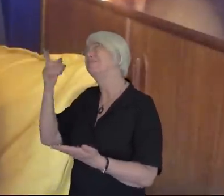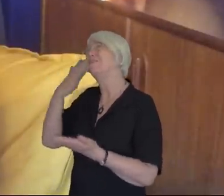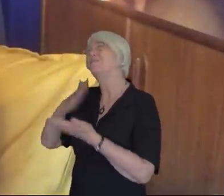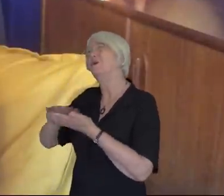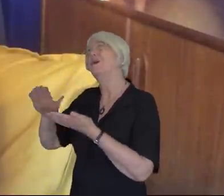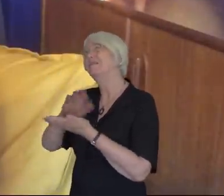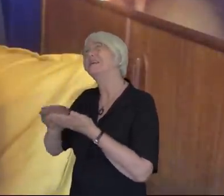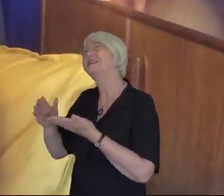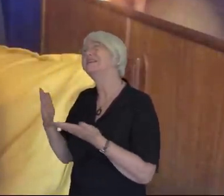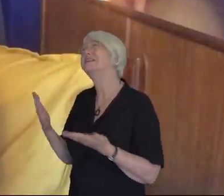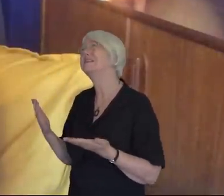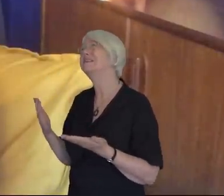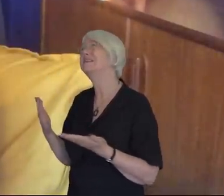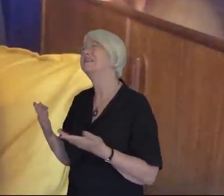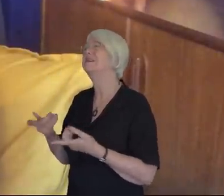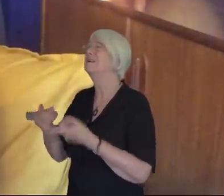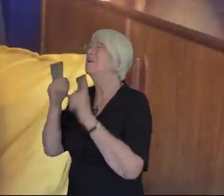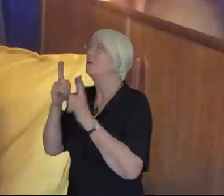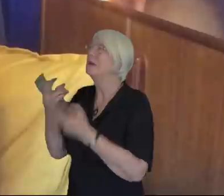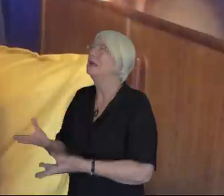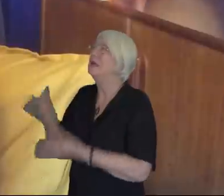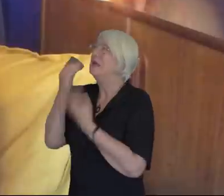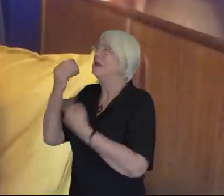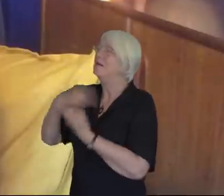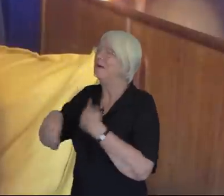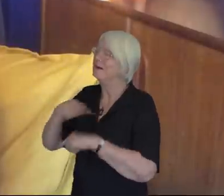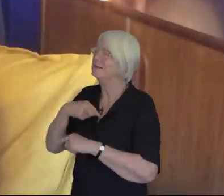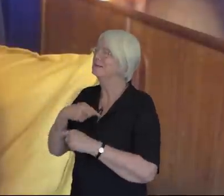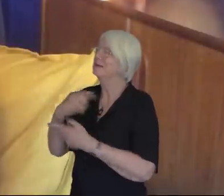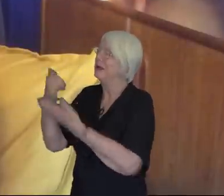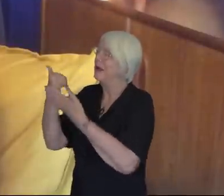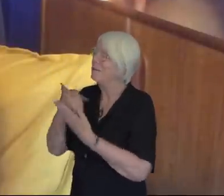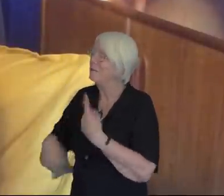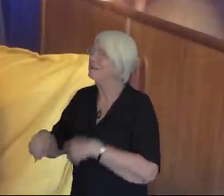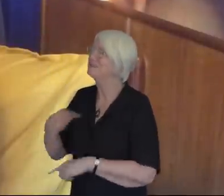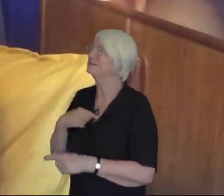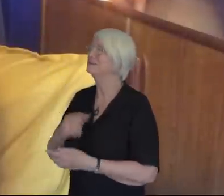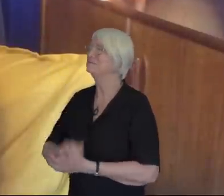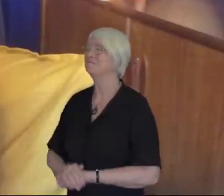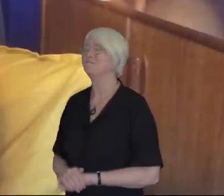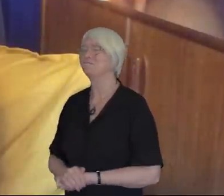us. Lord, hear us and help us.